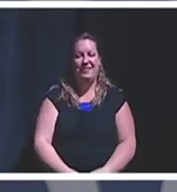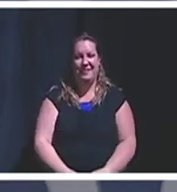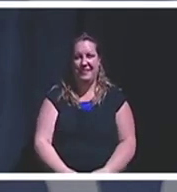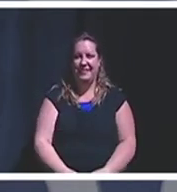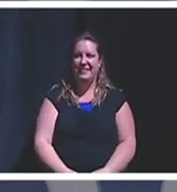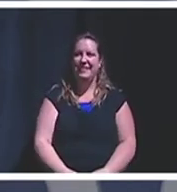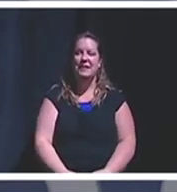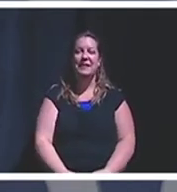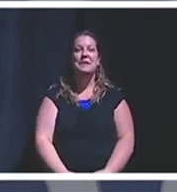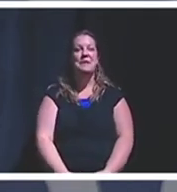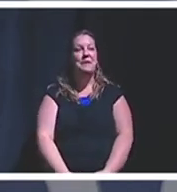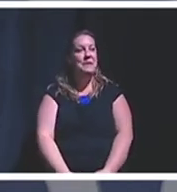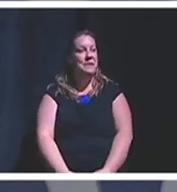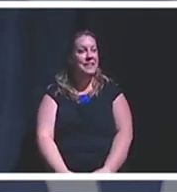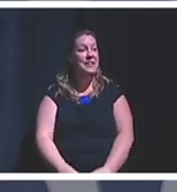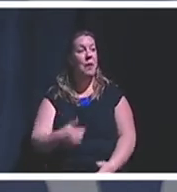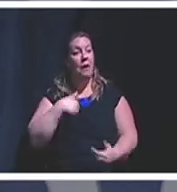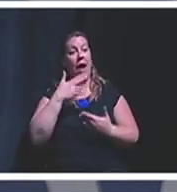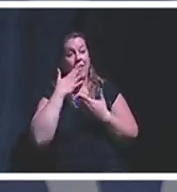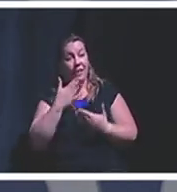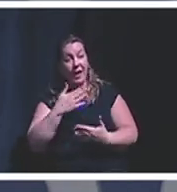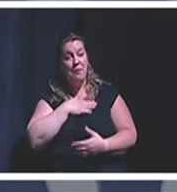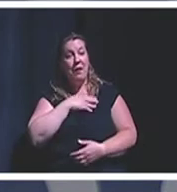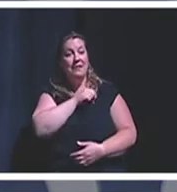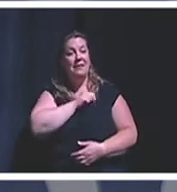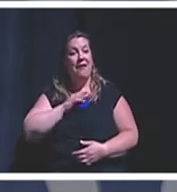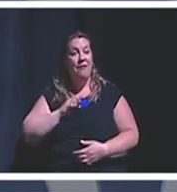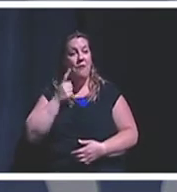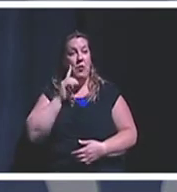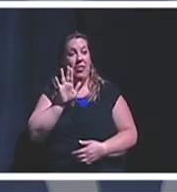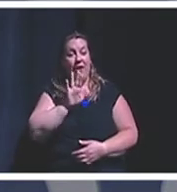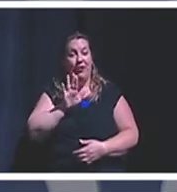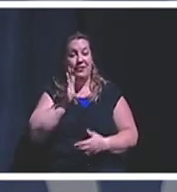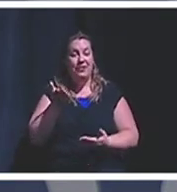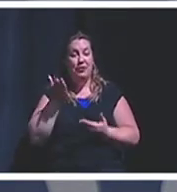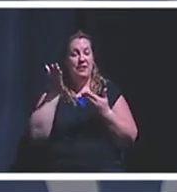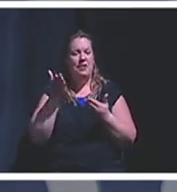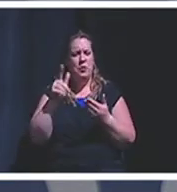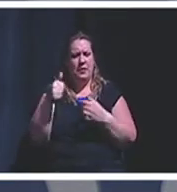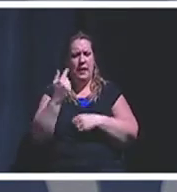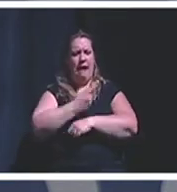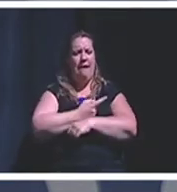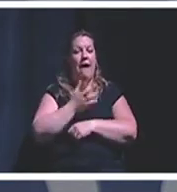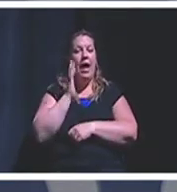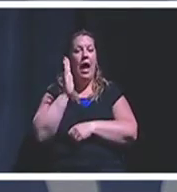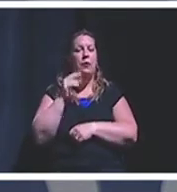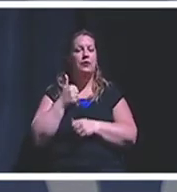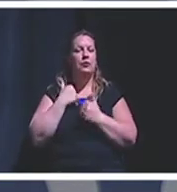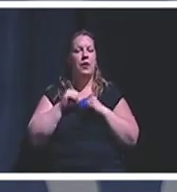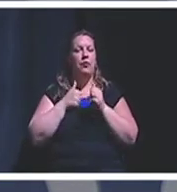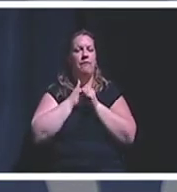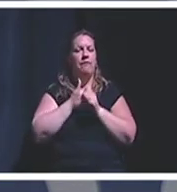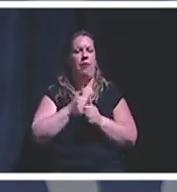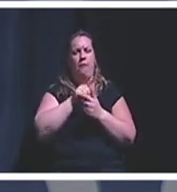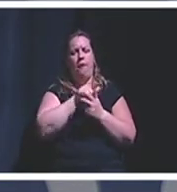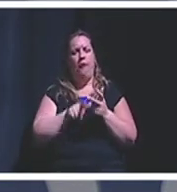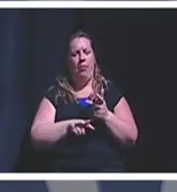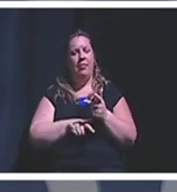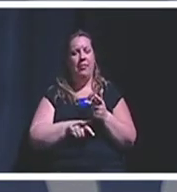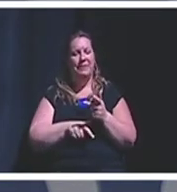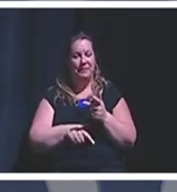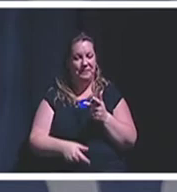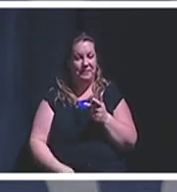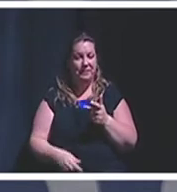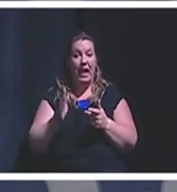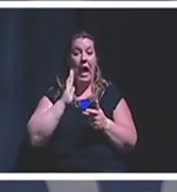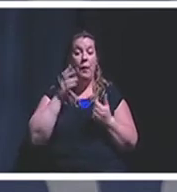I thank my staff for their suggestions. Today, I will try to follow their advice. I would attempt to